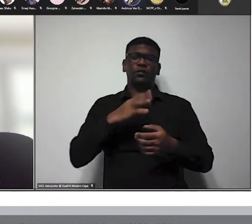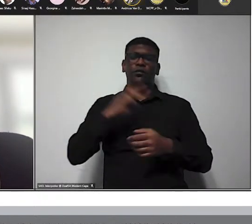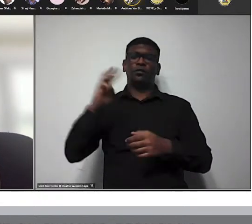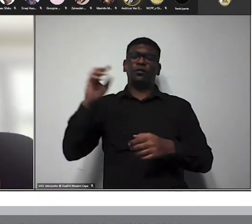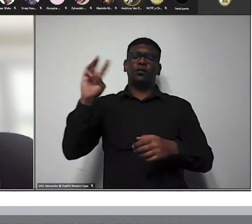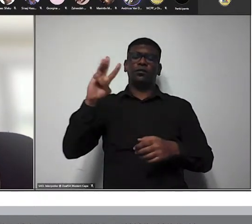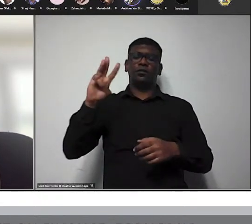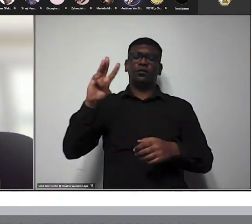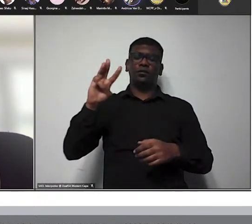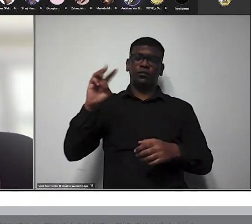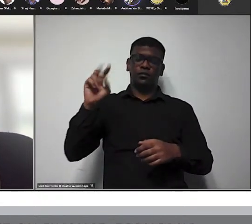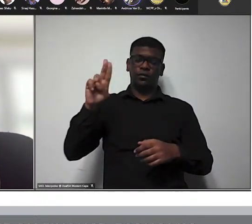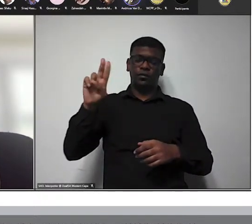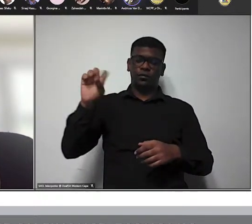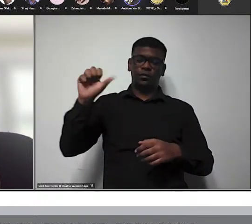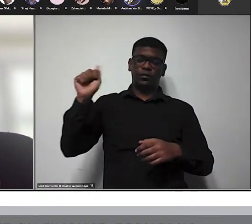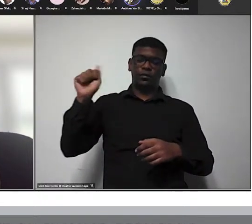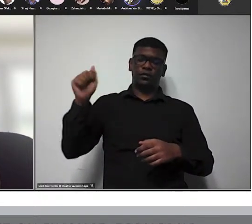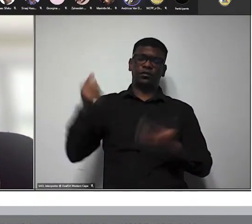bit about,